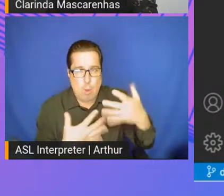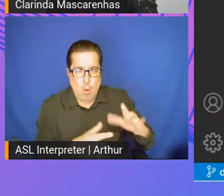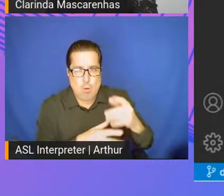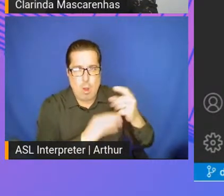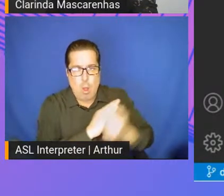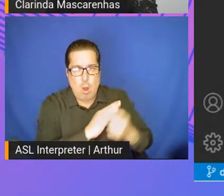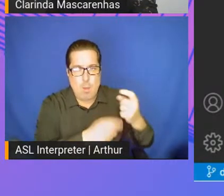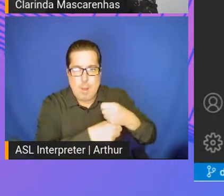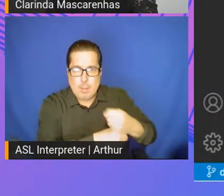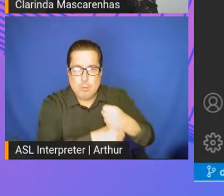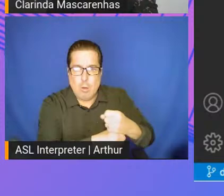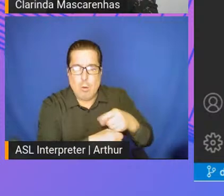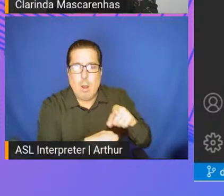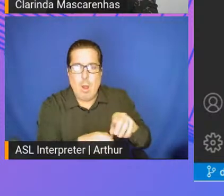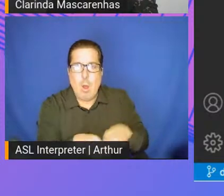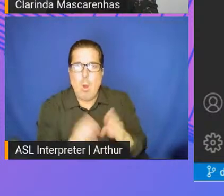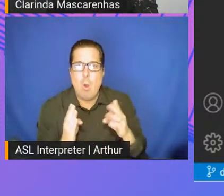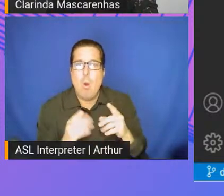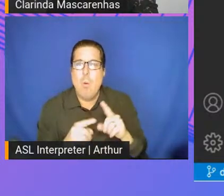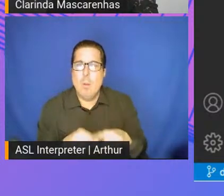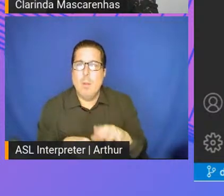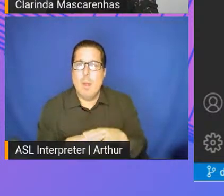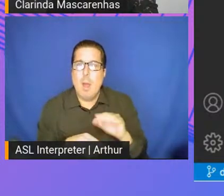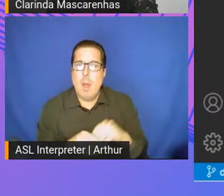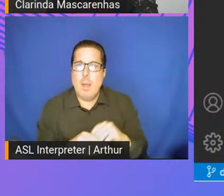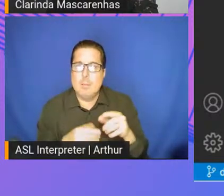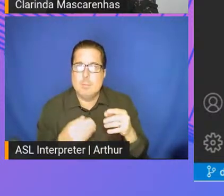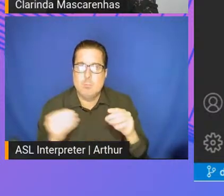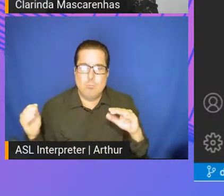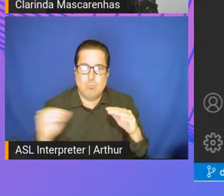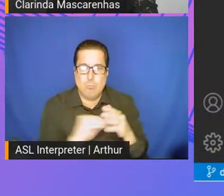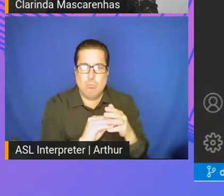have OpenTelemetry dependency injected in place.